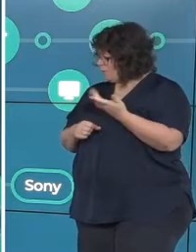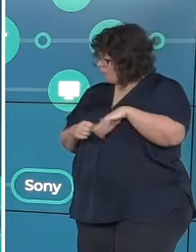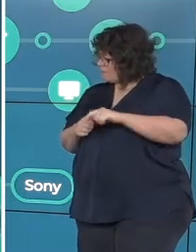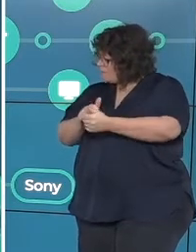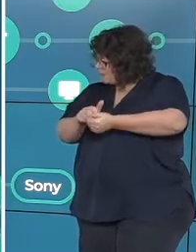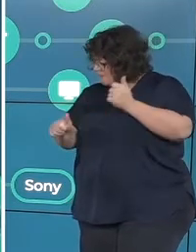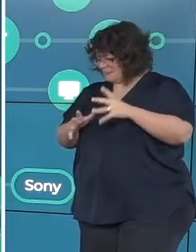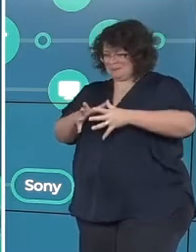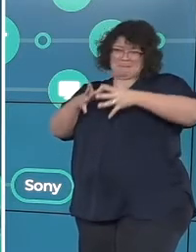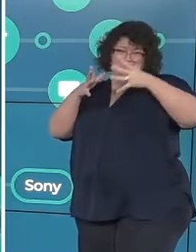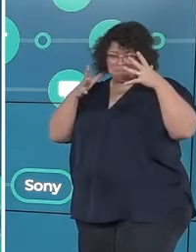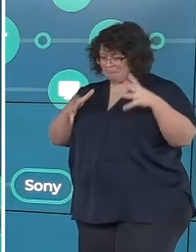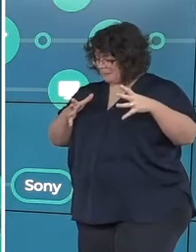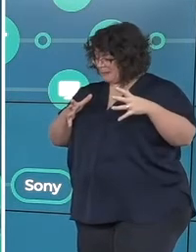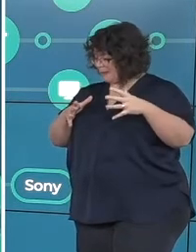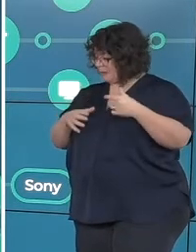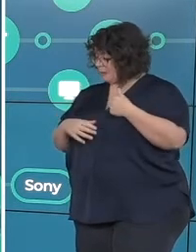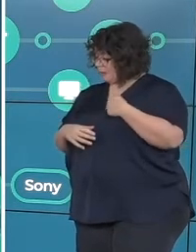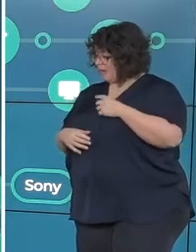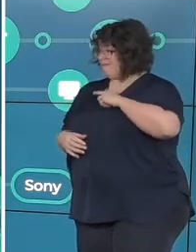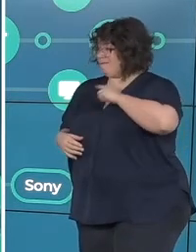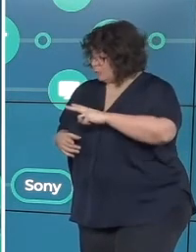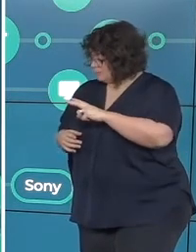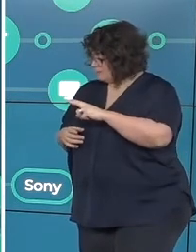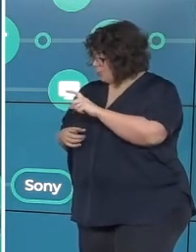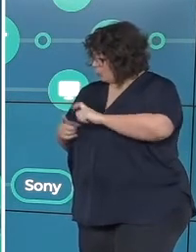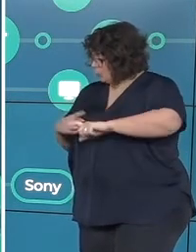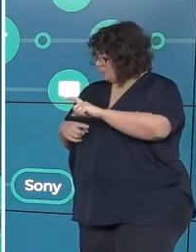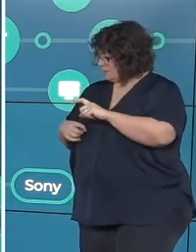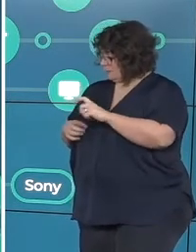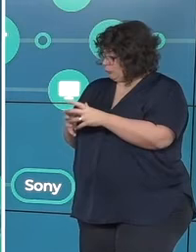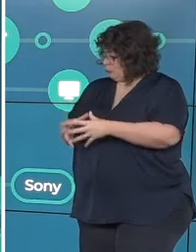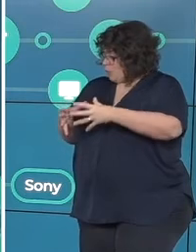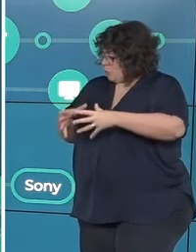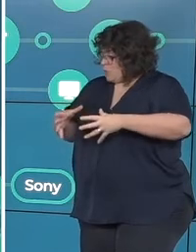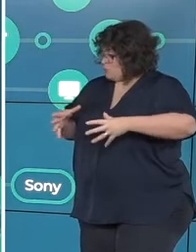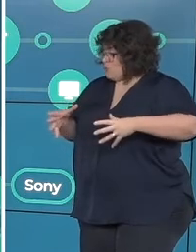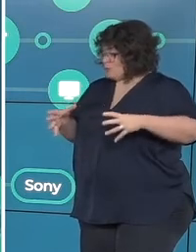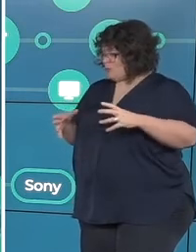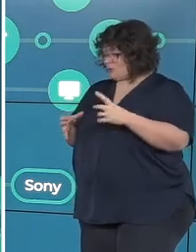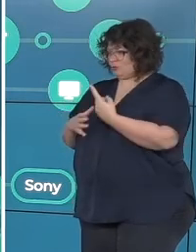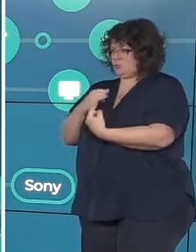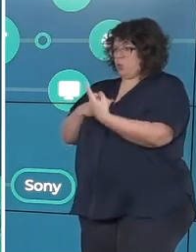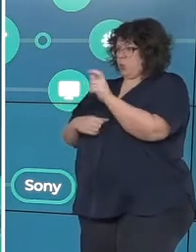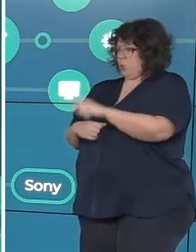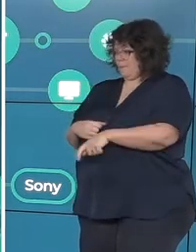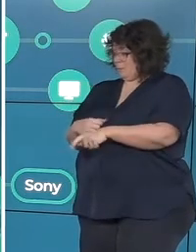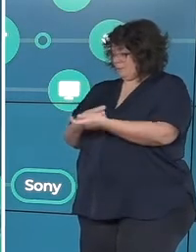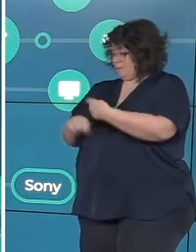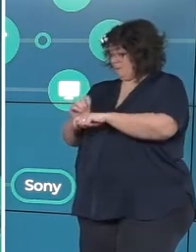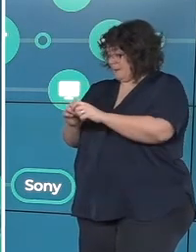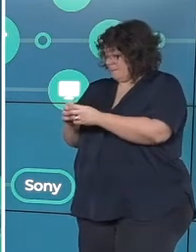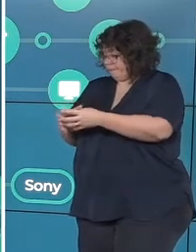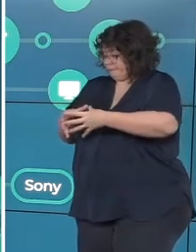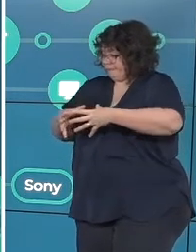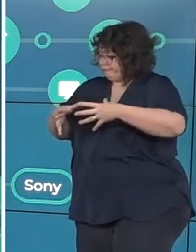that and getting it to a point where you're not just one person in the education division talking about education or